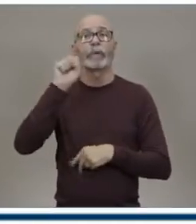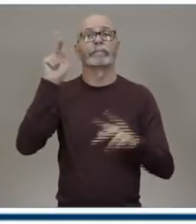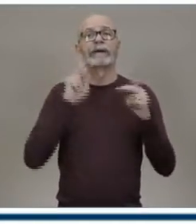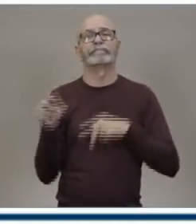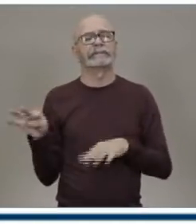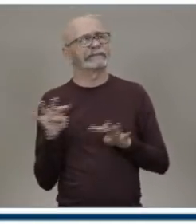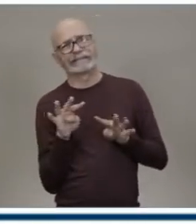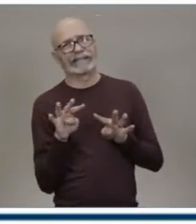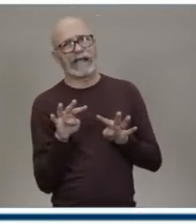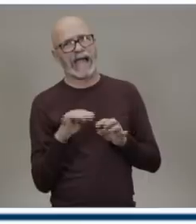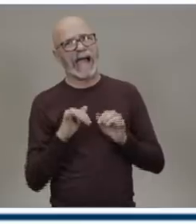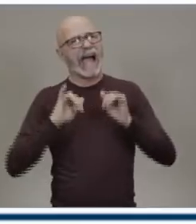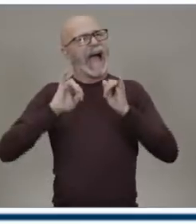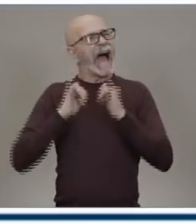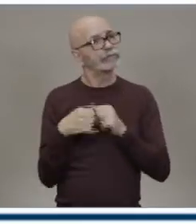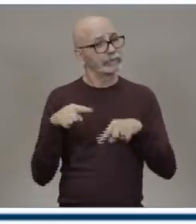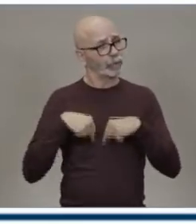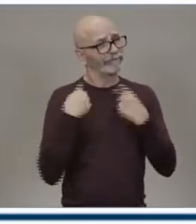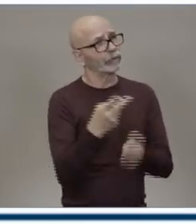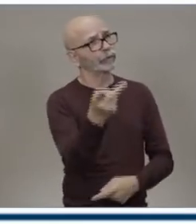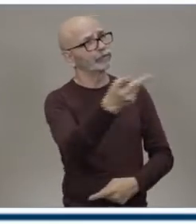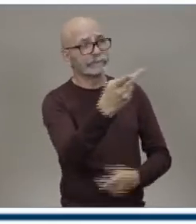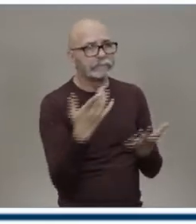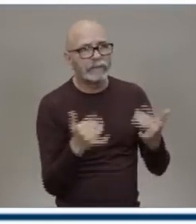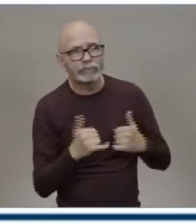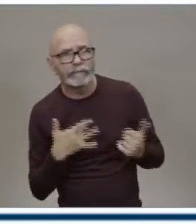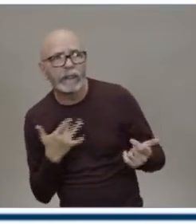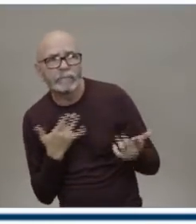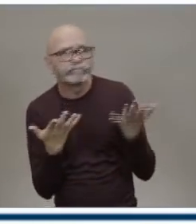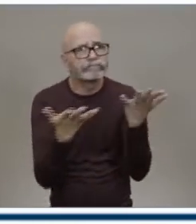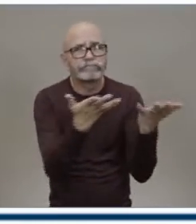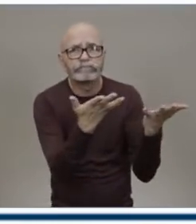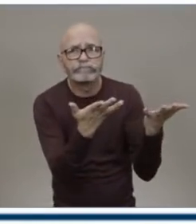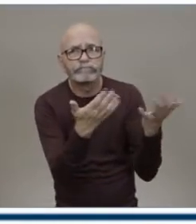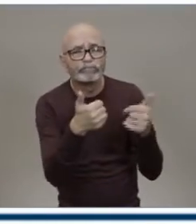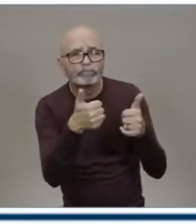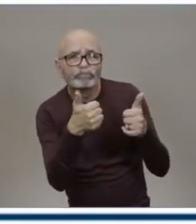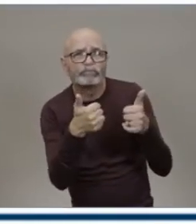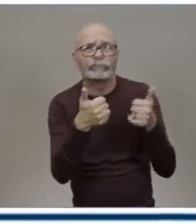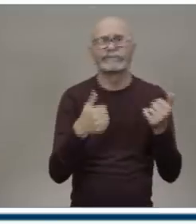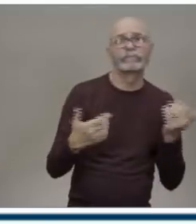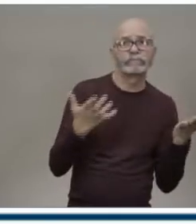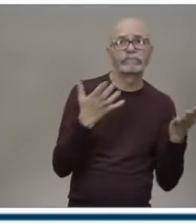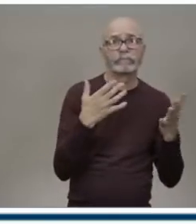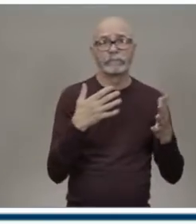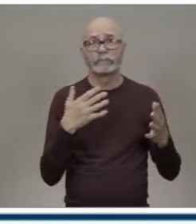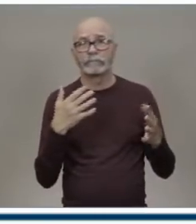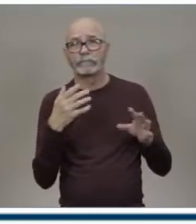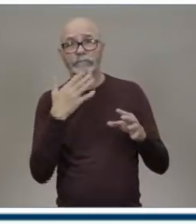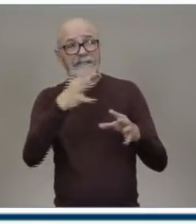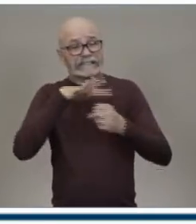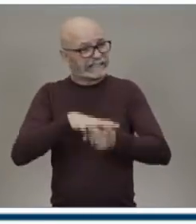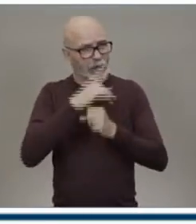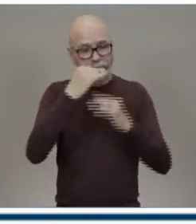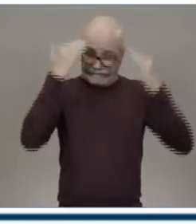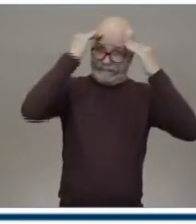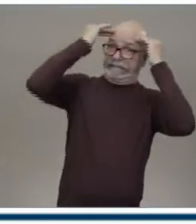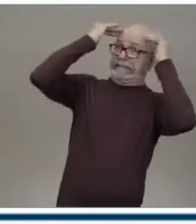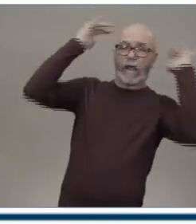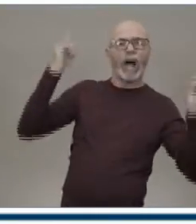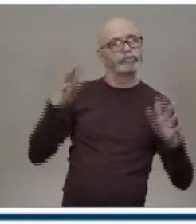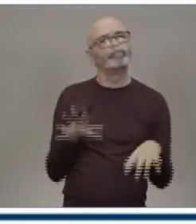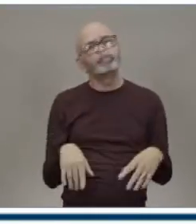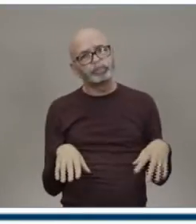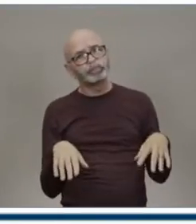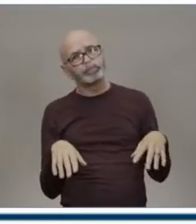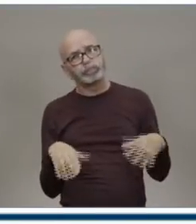doing, yourselves and staff, dealing with all the pressure that's on you? Well, thank you, Pat.